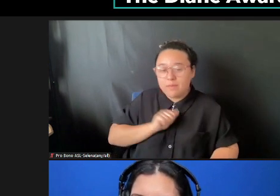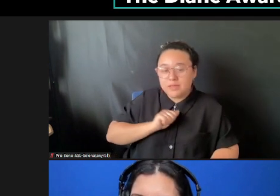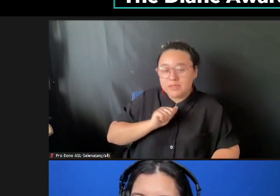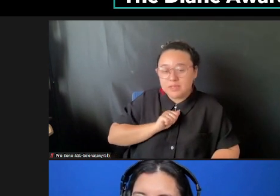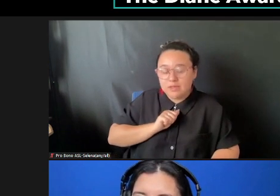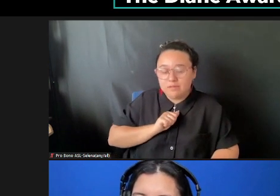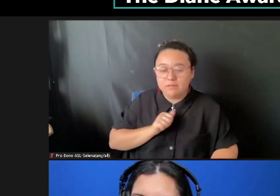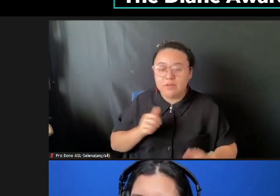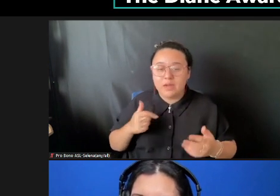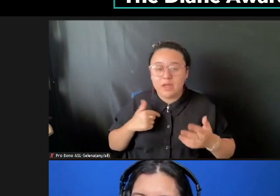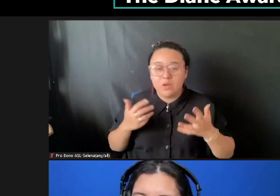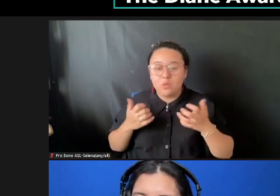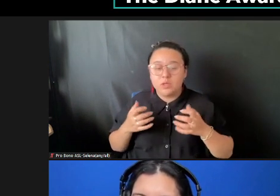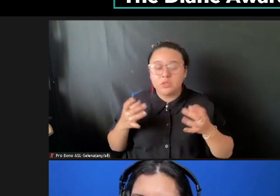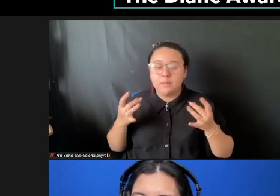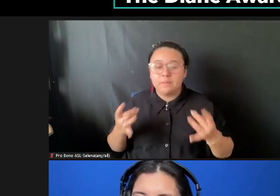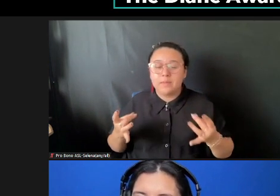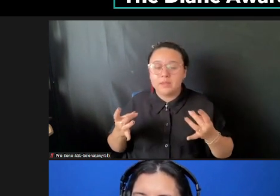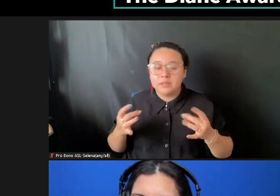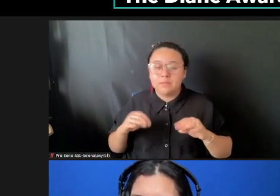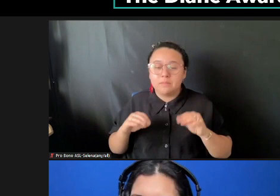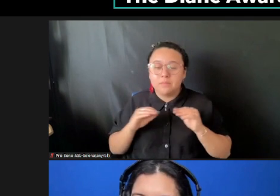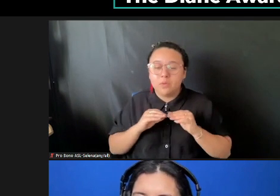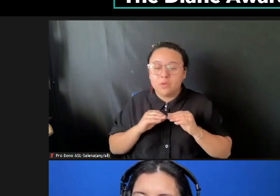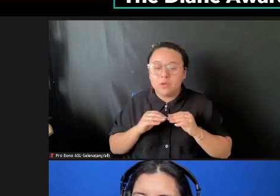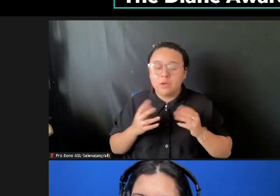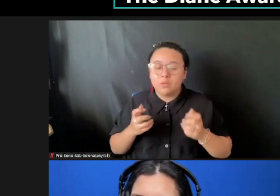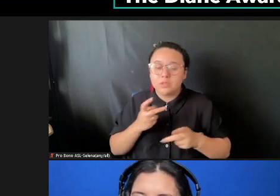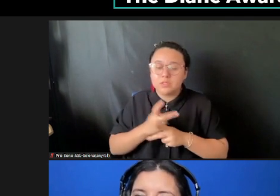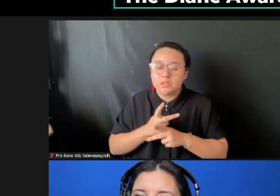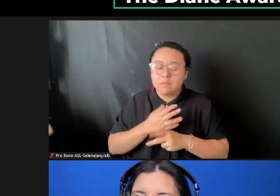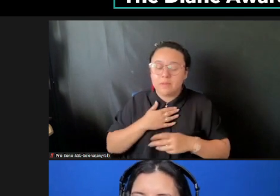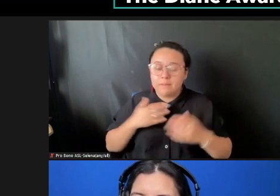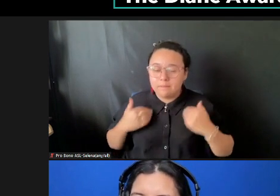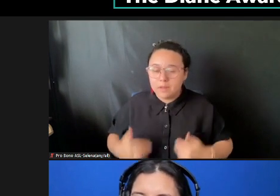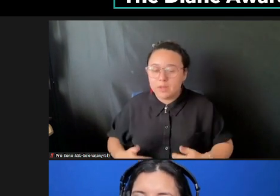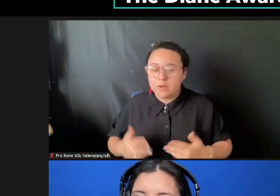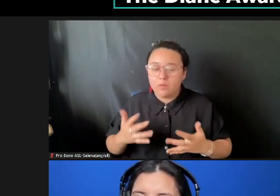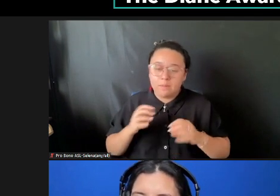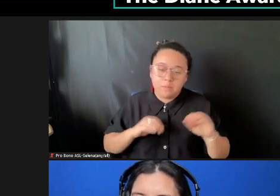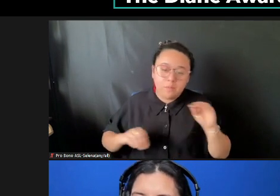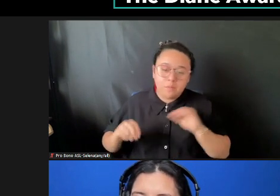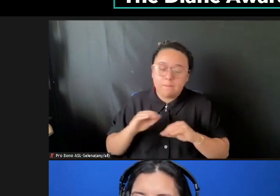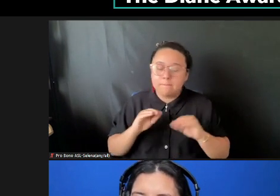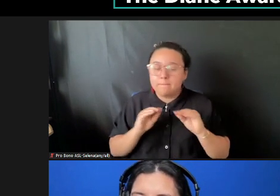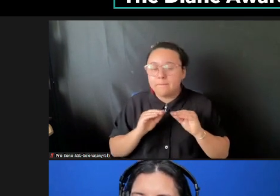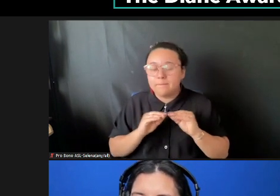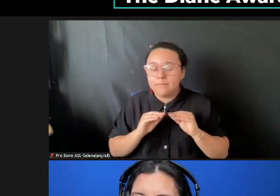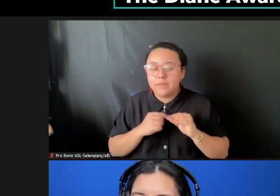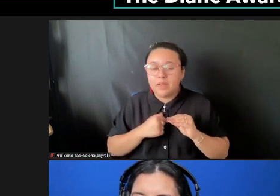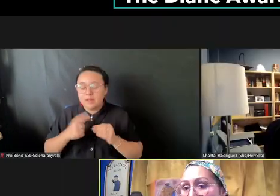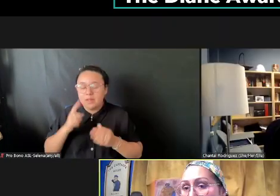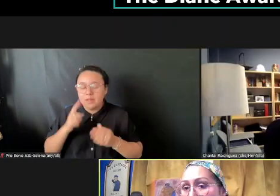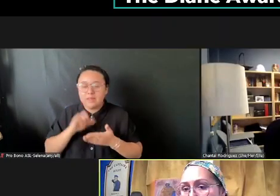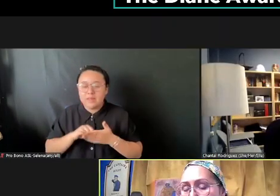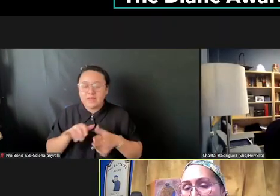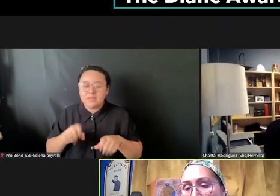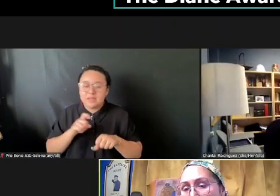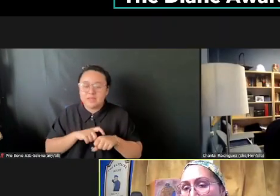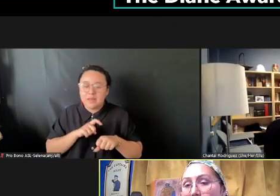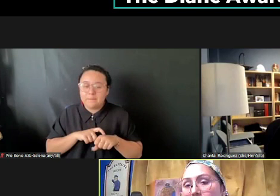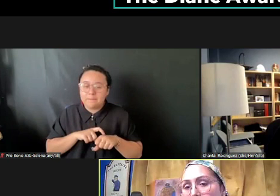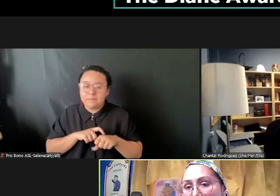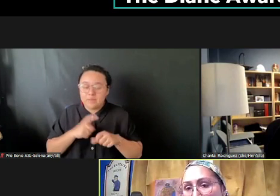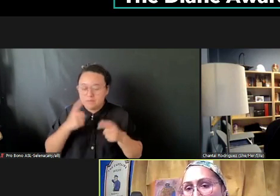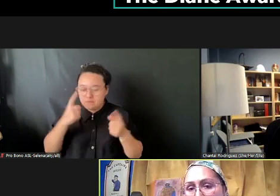I want to meditate more, and I want to take care of my body. I want to move more. And I think those things take time. And so